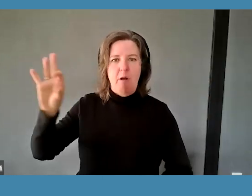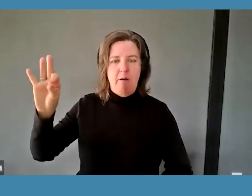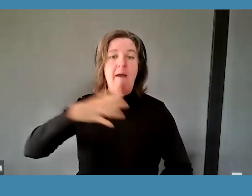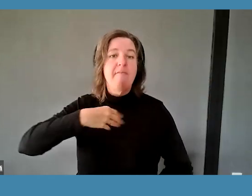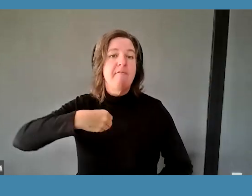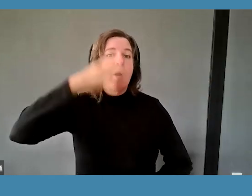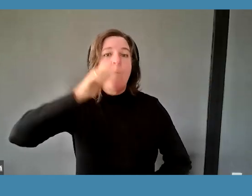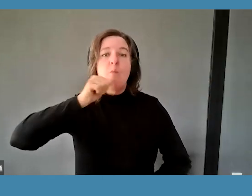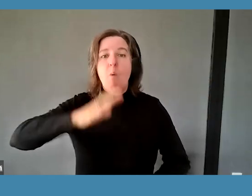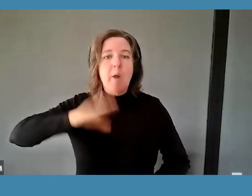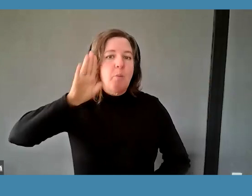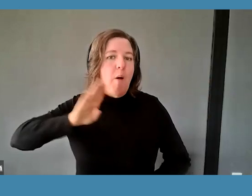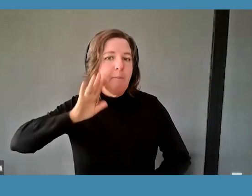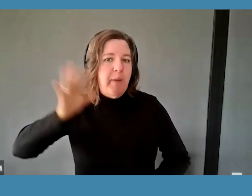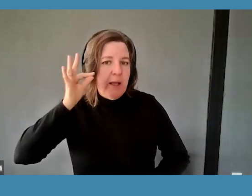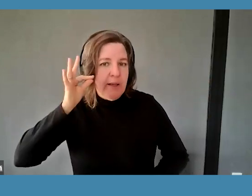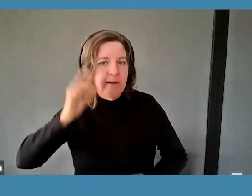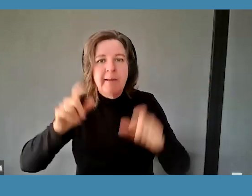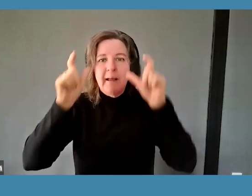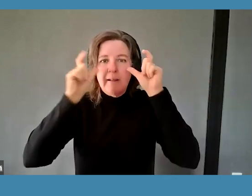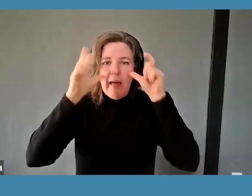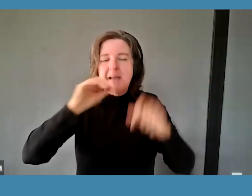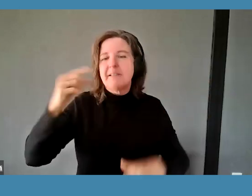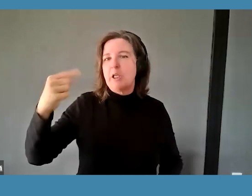and glasses and a green sweater.